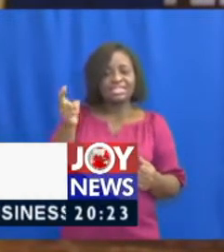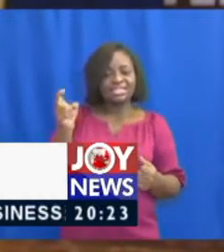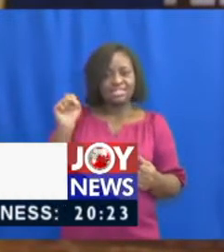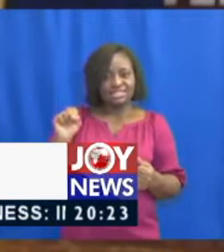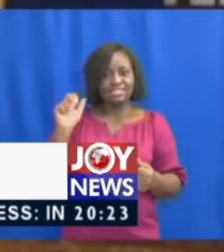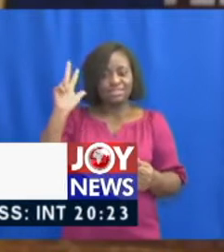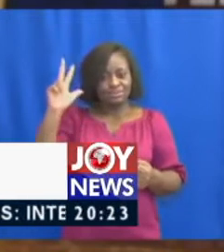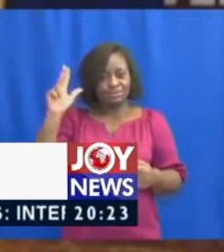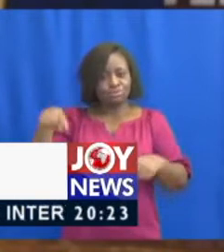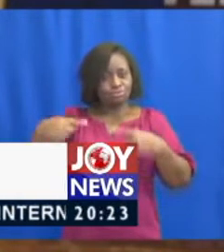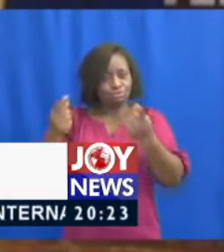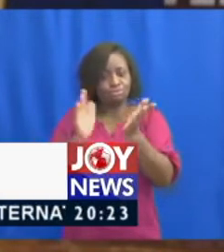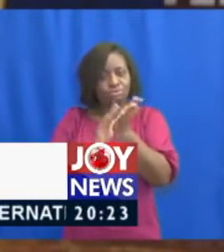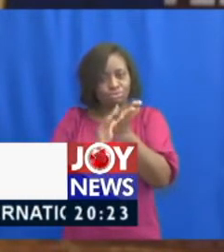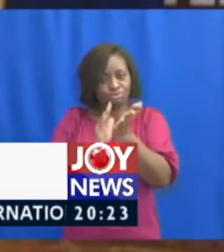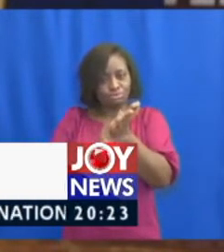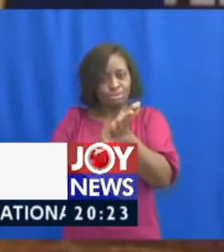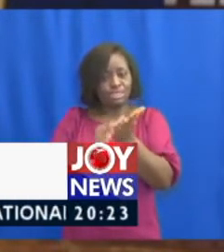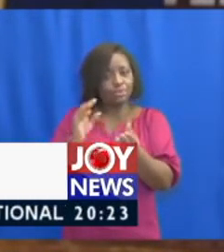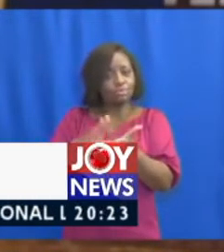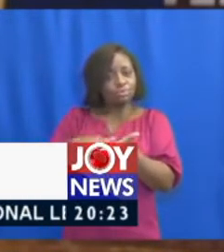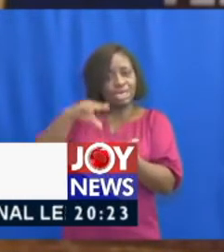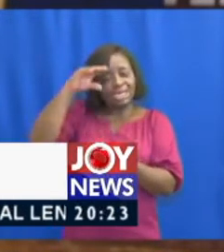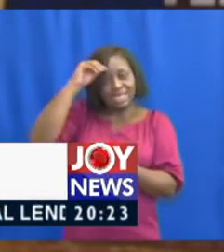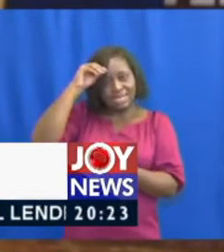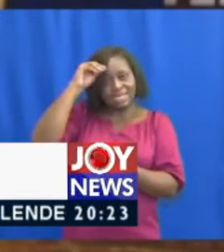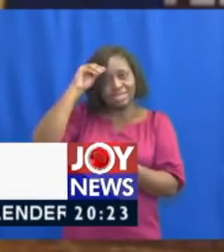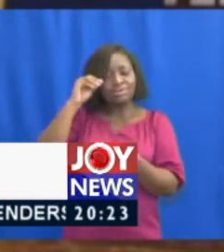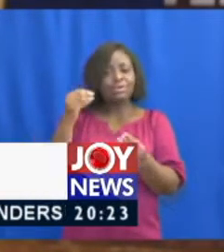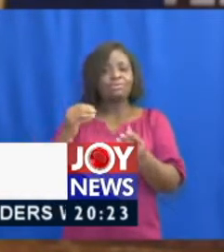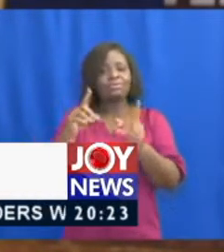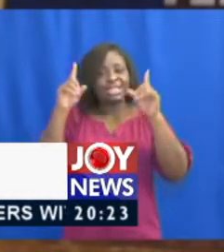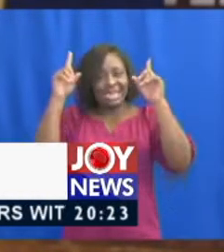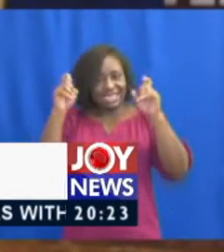genio. Kone amea kaseni ke ha ame exam.